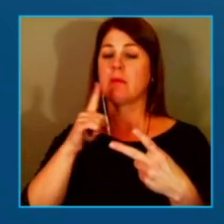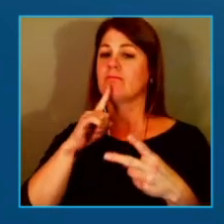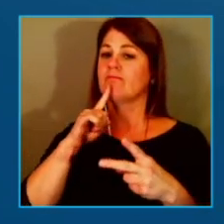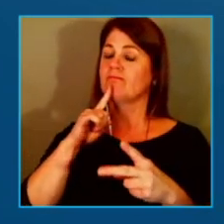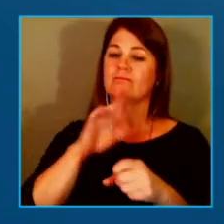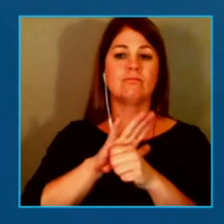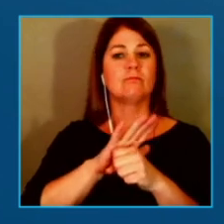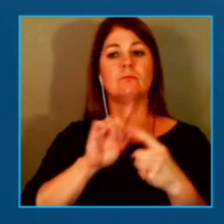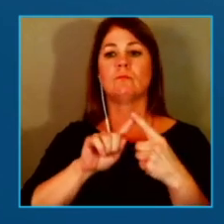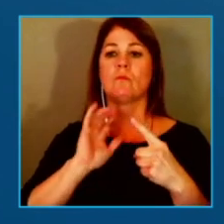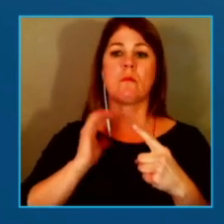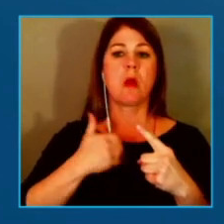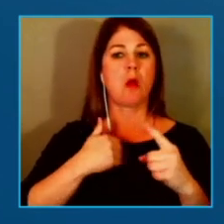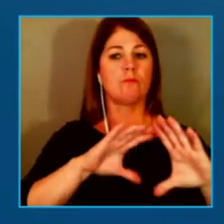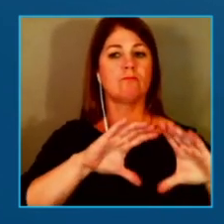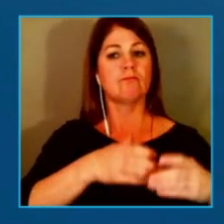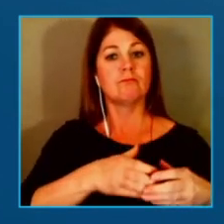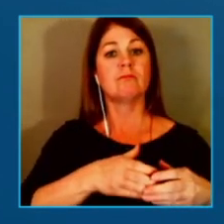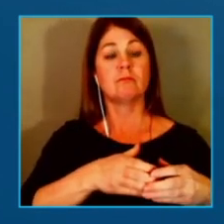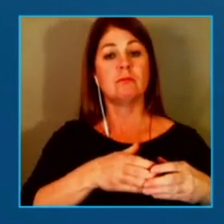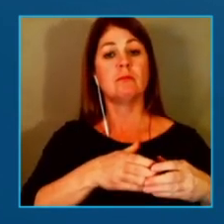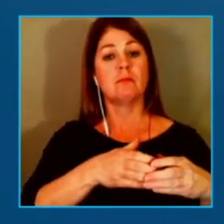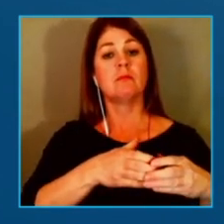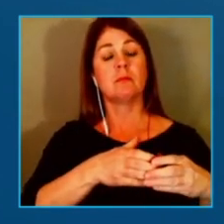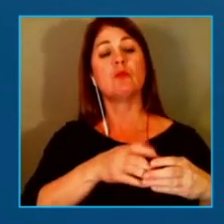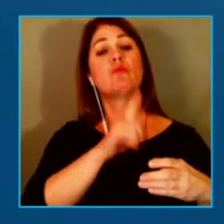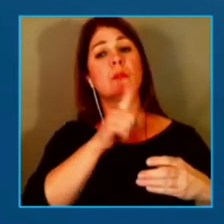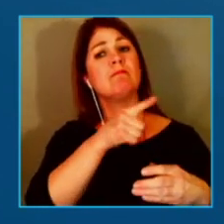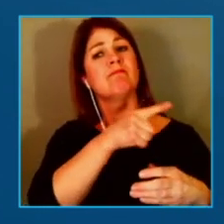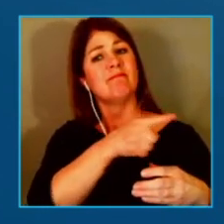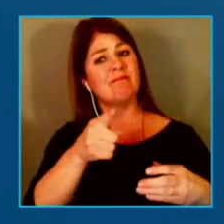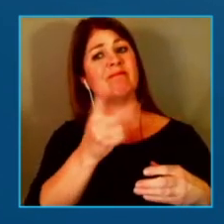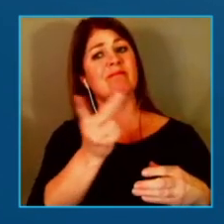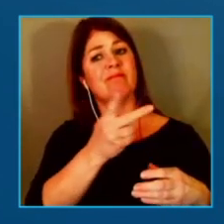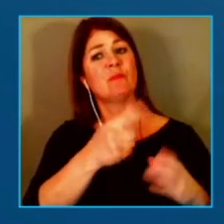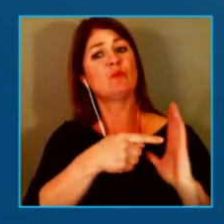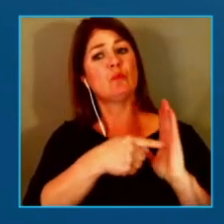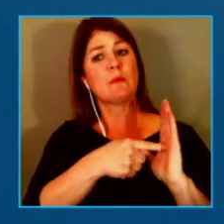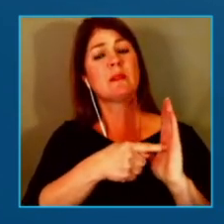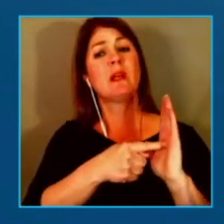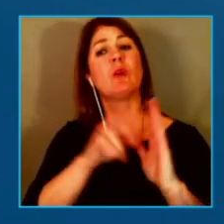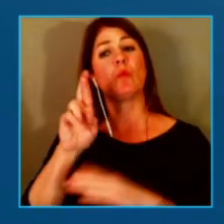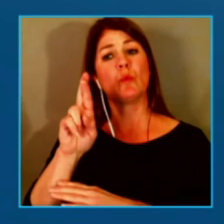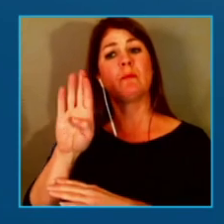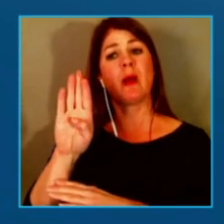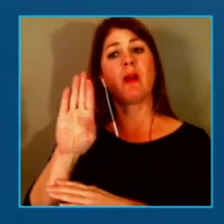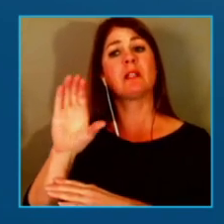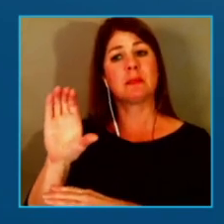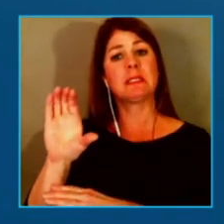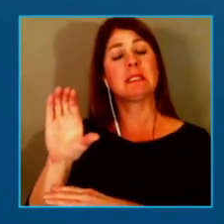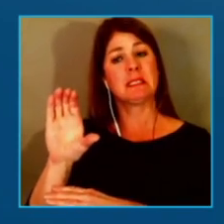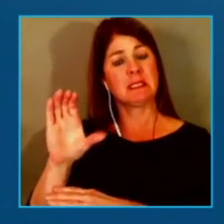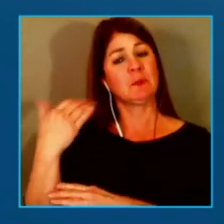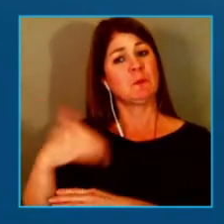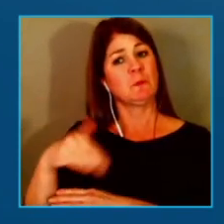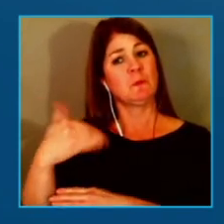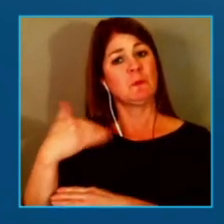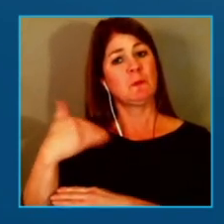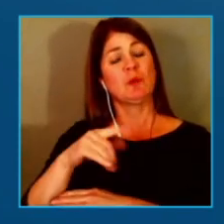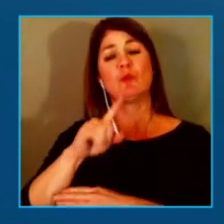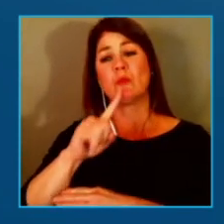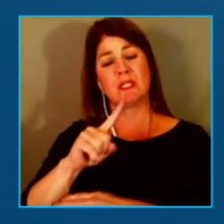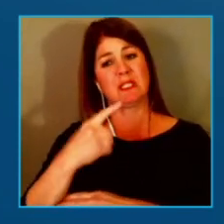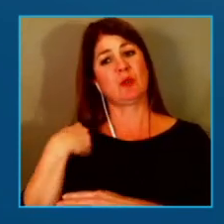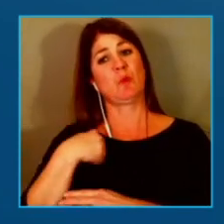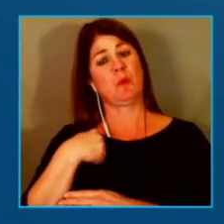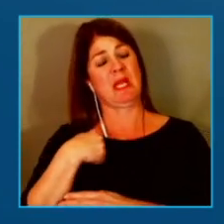party. And they really do represent the Rules and Bylaws Committee admirably. And so we owe them a debt of gratitude to